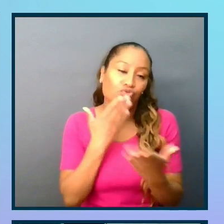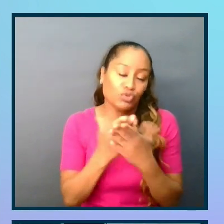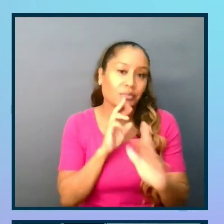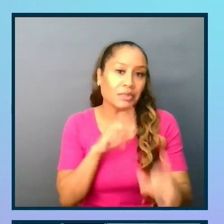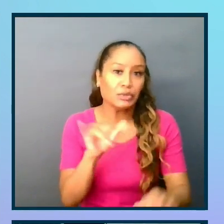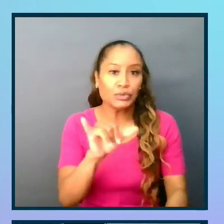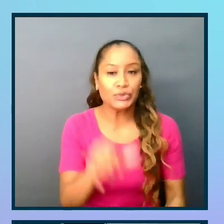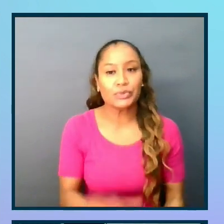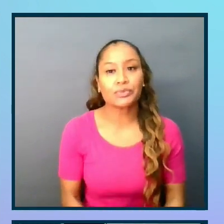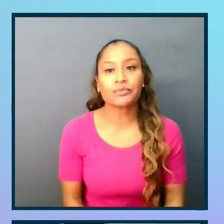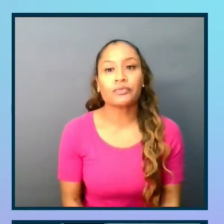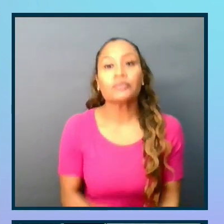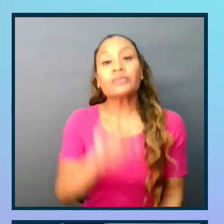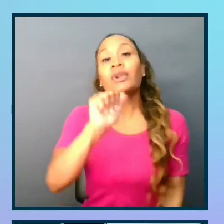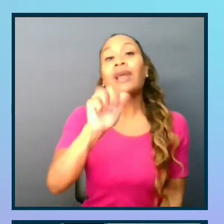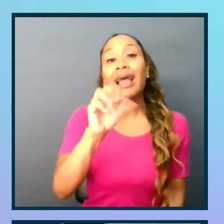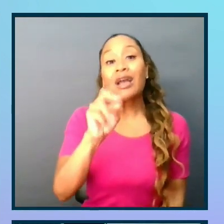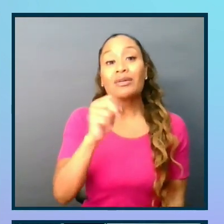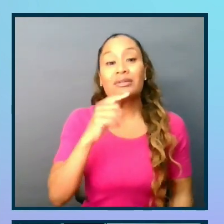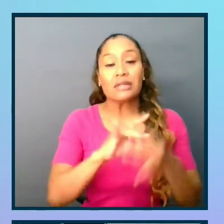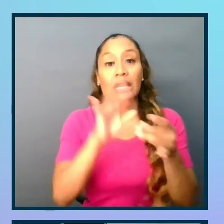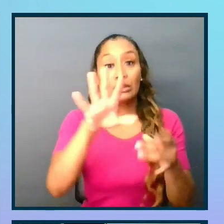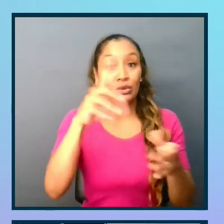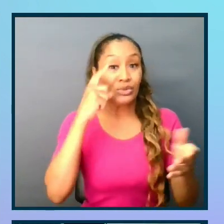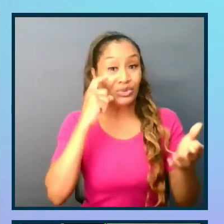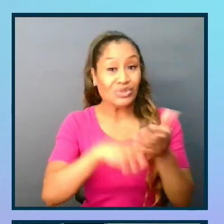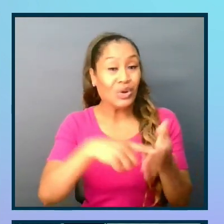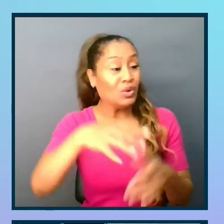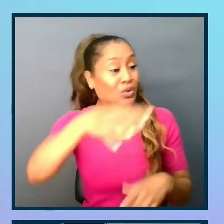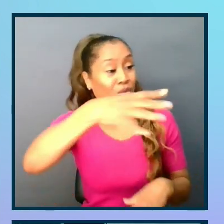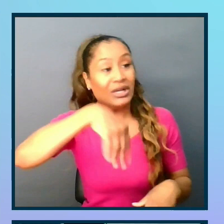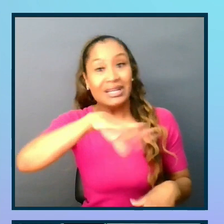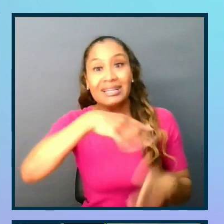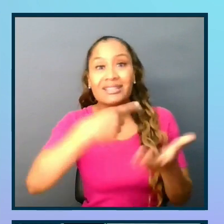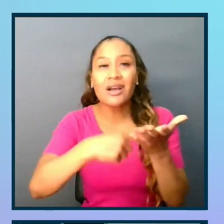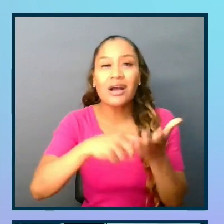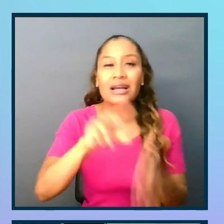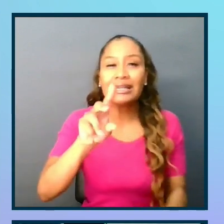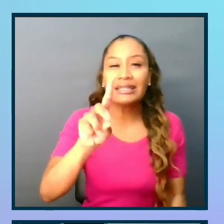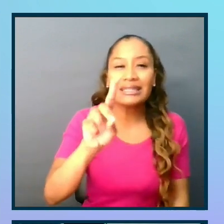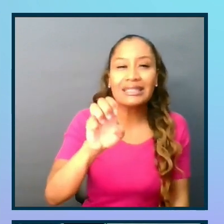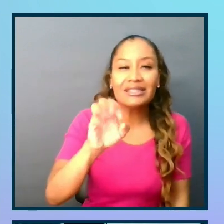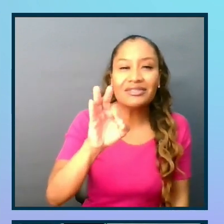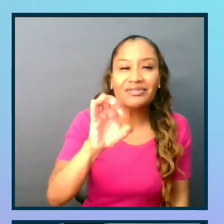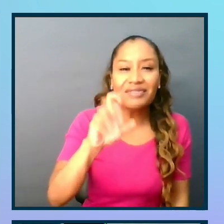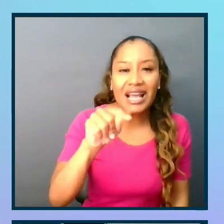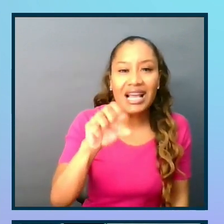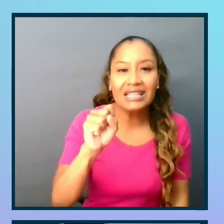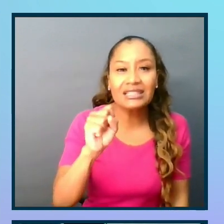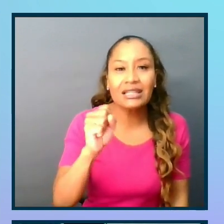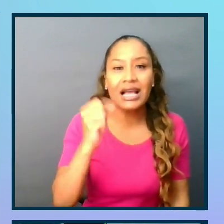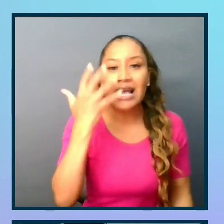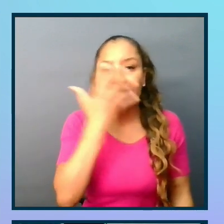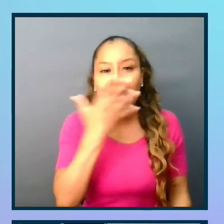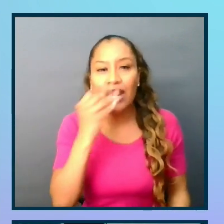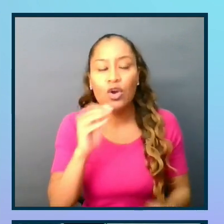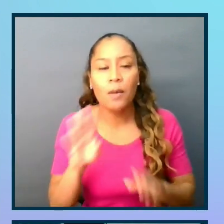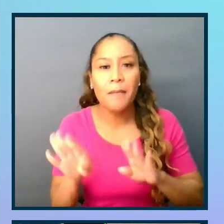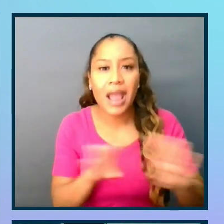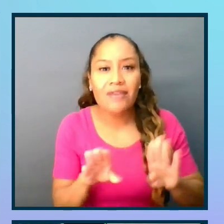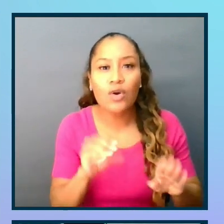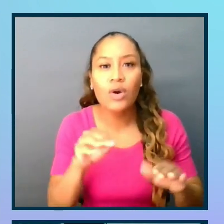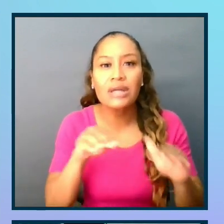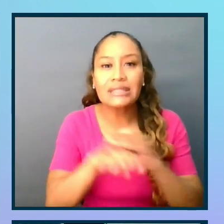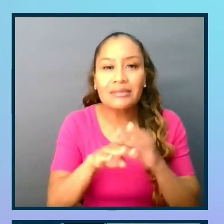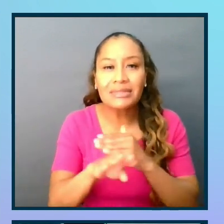the only other thing I'll say is you'll notice that when we talk about defects, whether they're aesthetic, behavioral, or accessibility defects, we